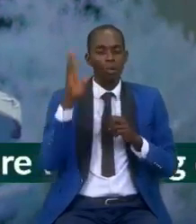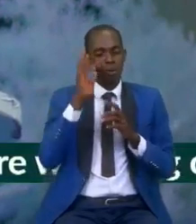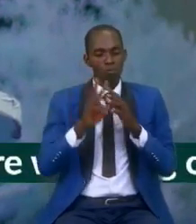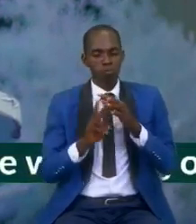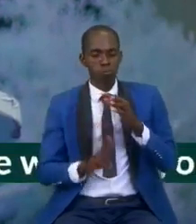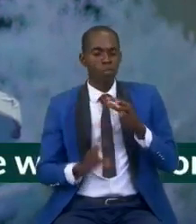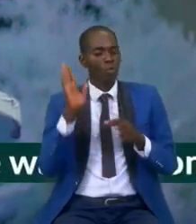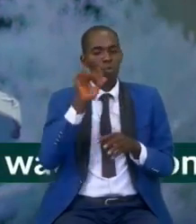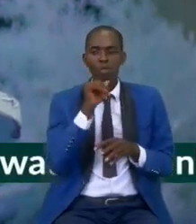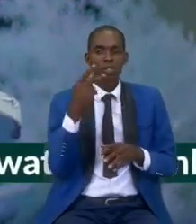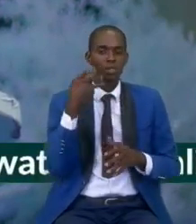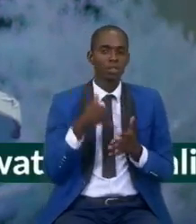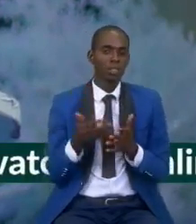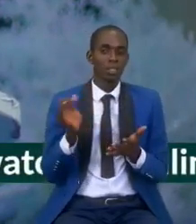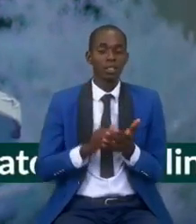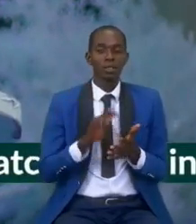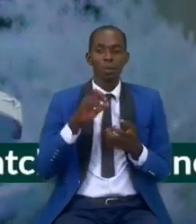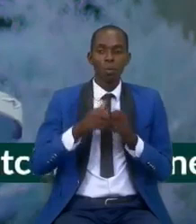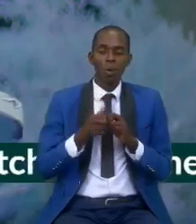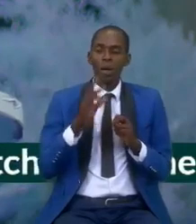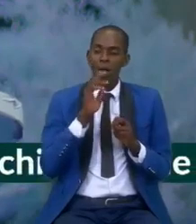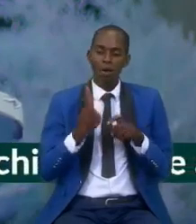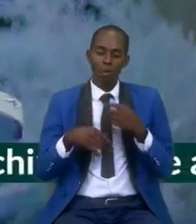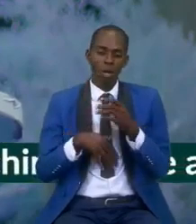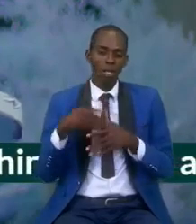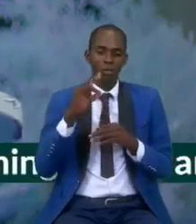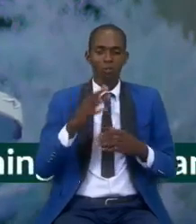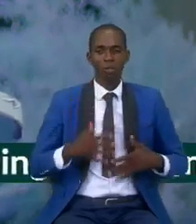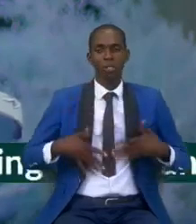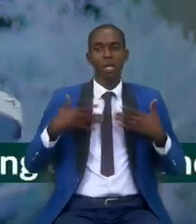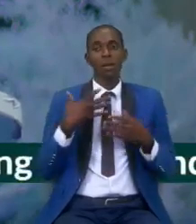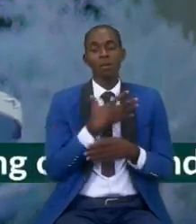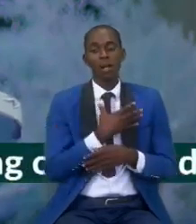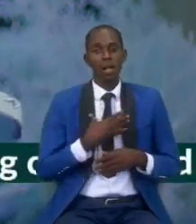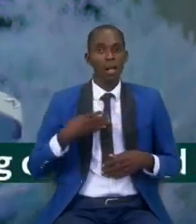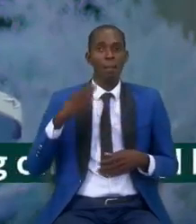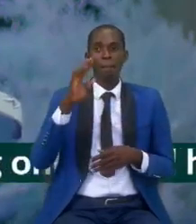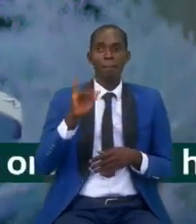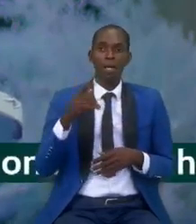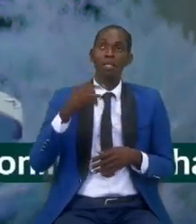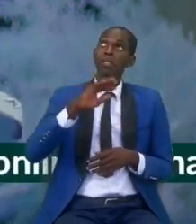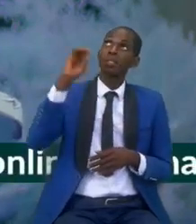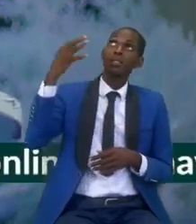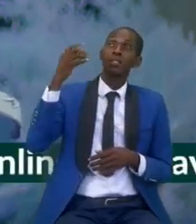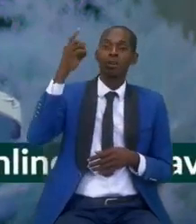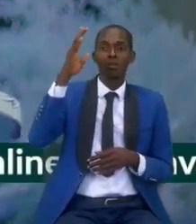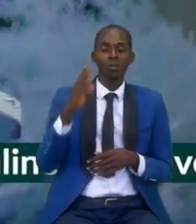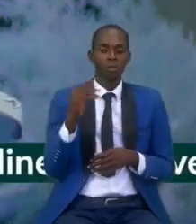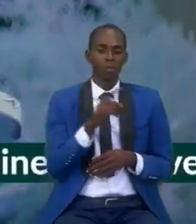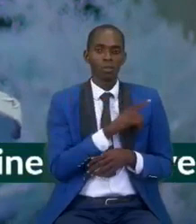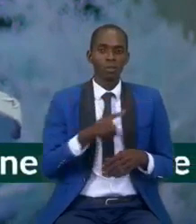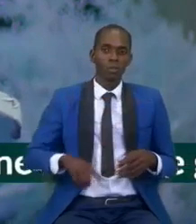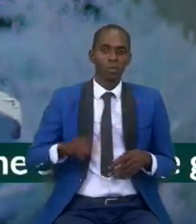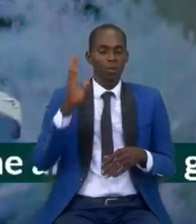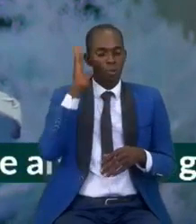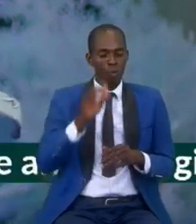the grace of God, the Lord will continue to bless you. Get ready for your